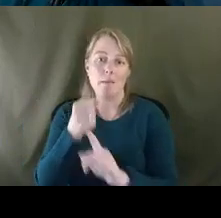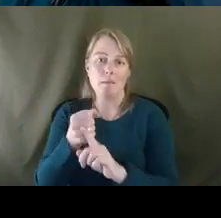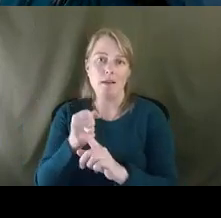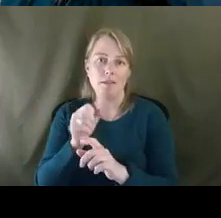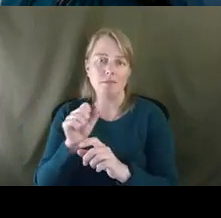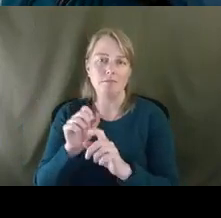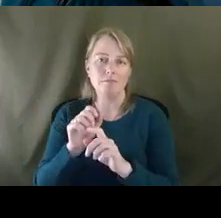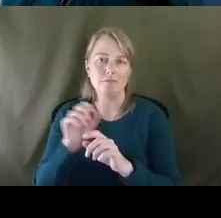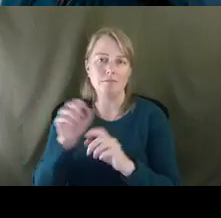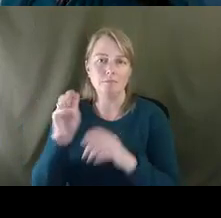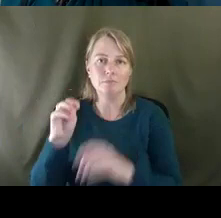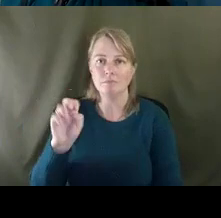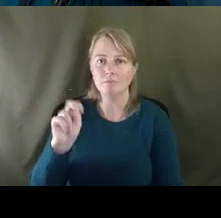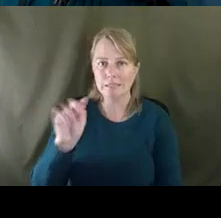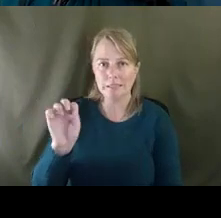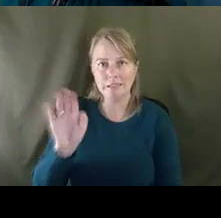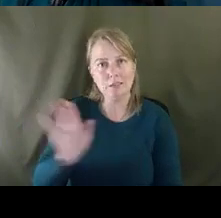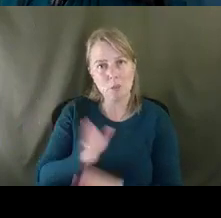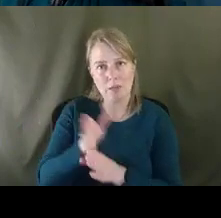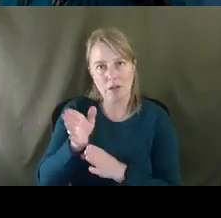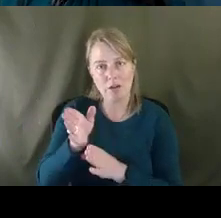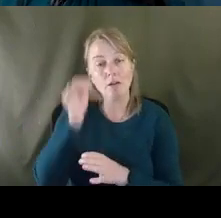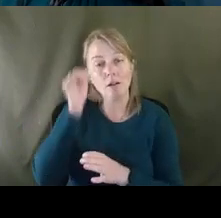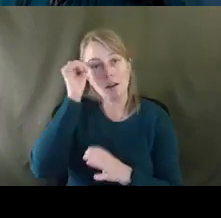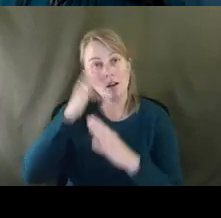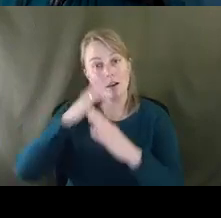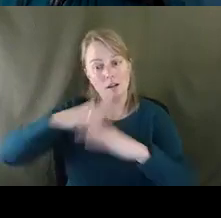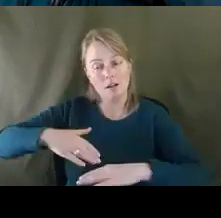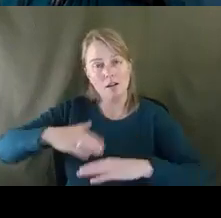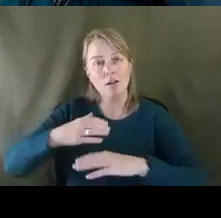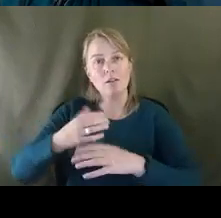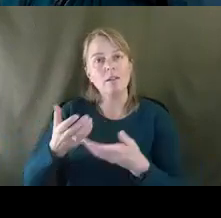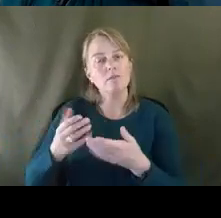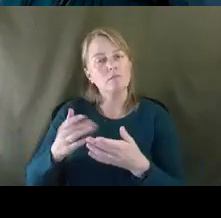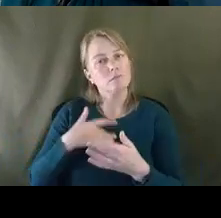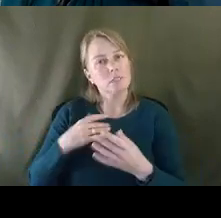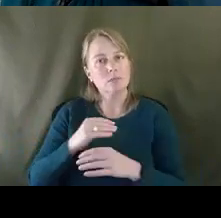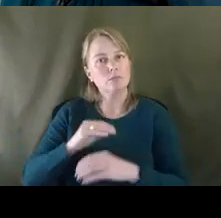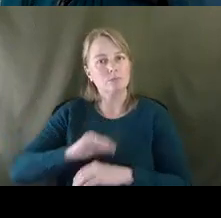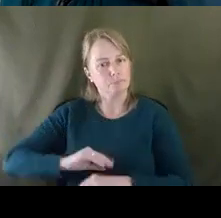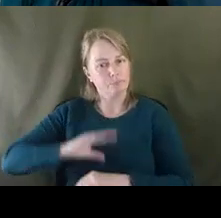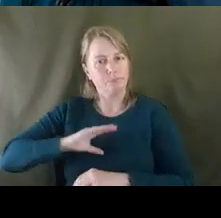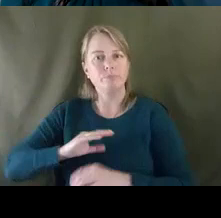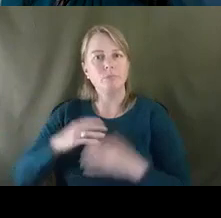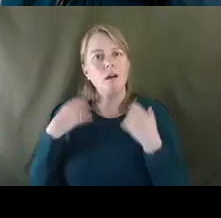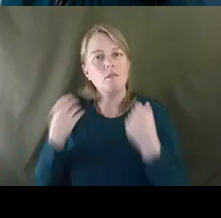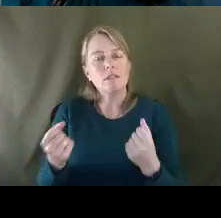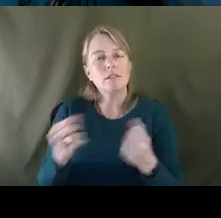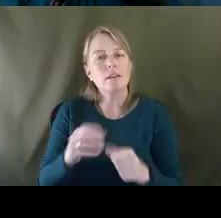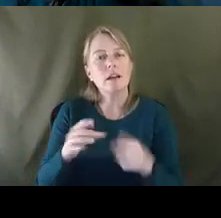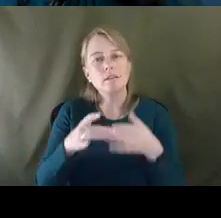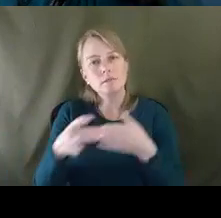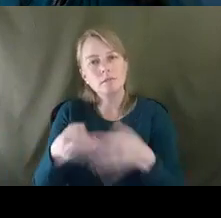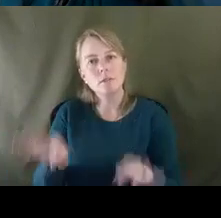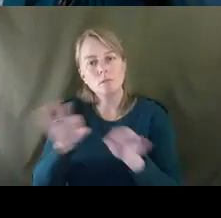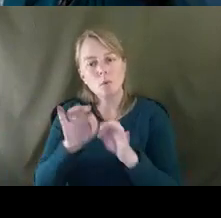career. Breaking down these barriers can instill confidence in mentees and can lead to important conversations about their career